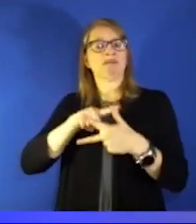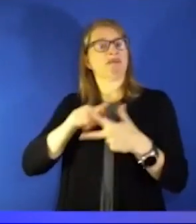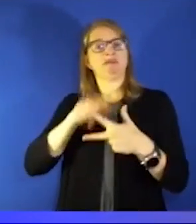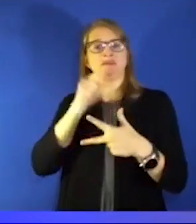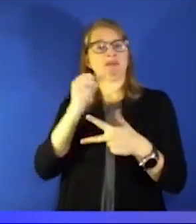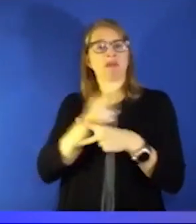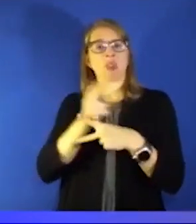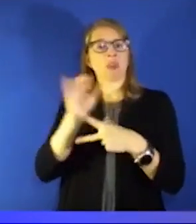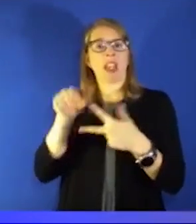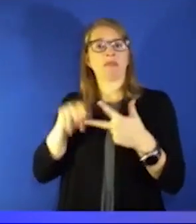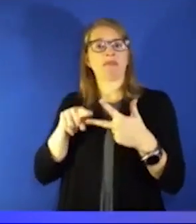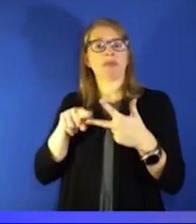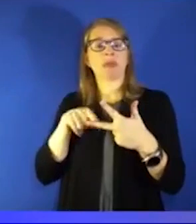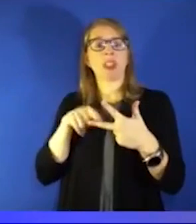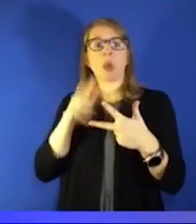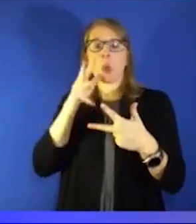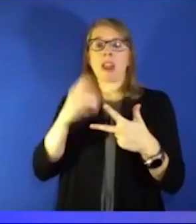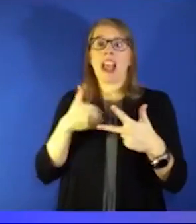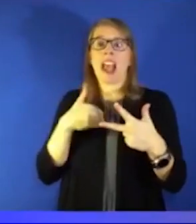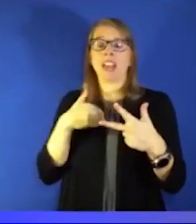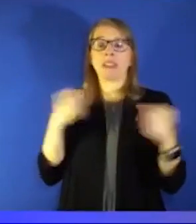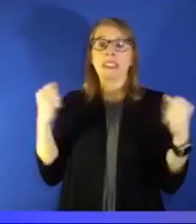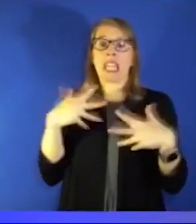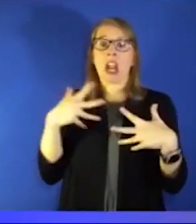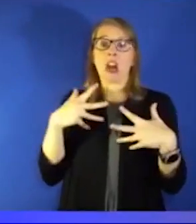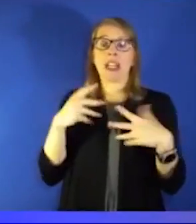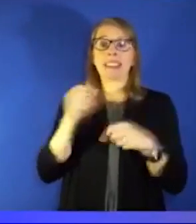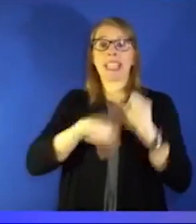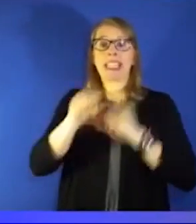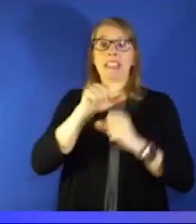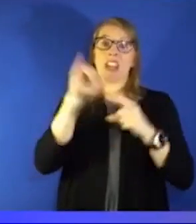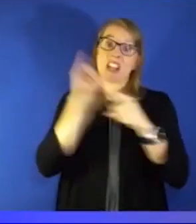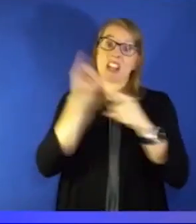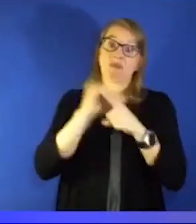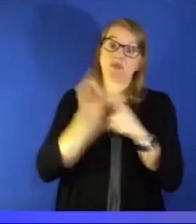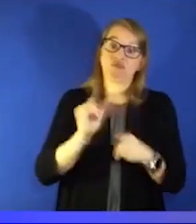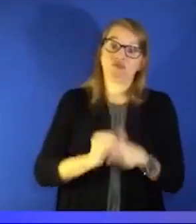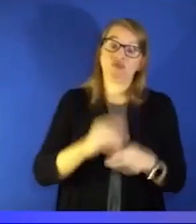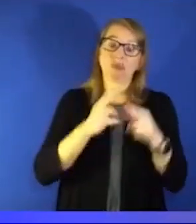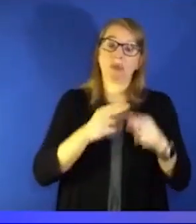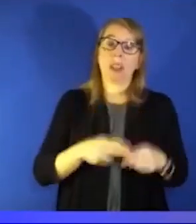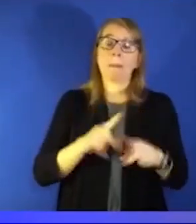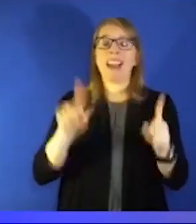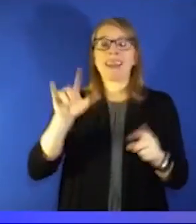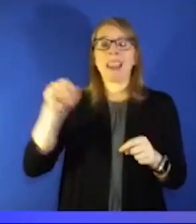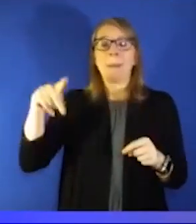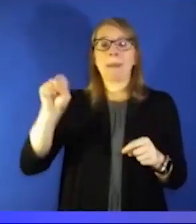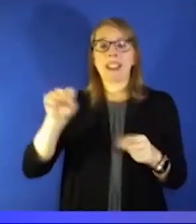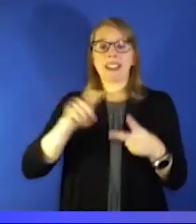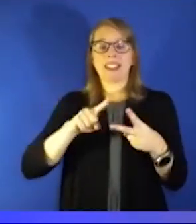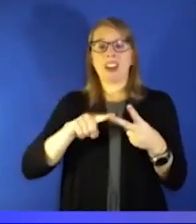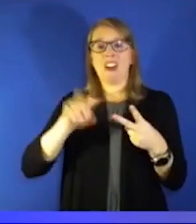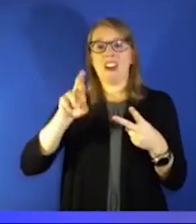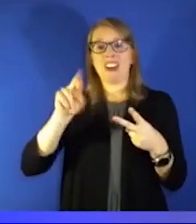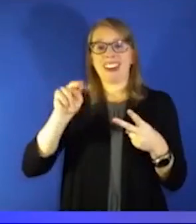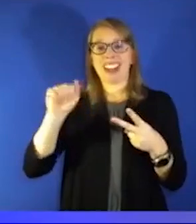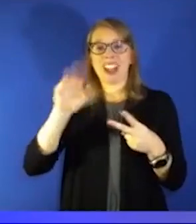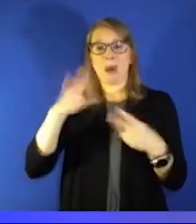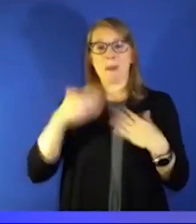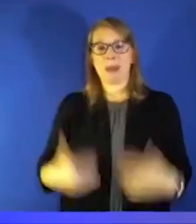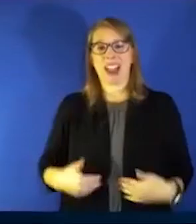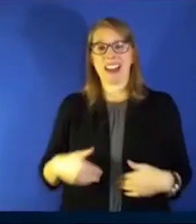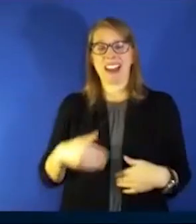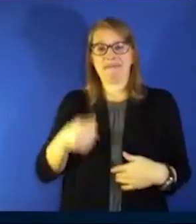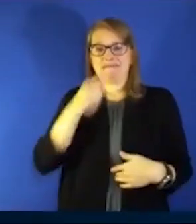big, scary, long scientific names, but basically it's lipids and RNA that your body handles every day, every cell in your